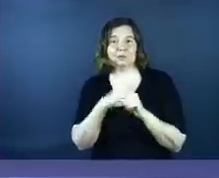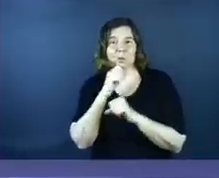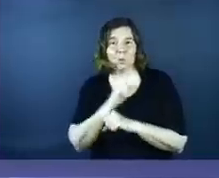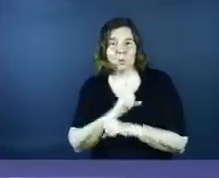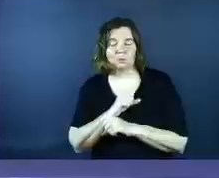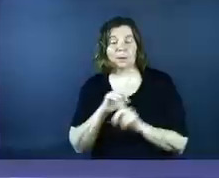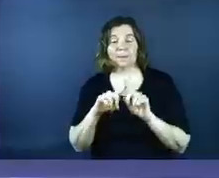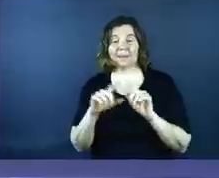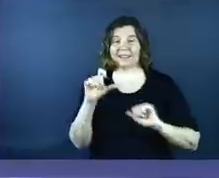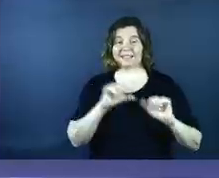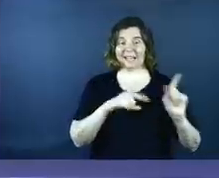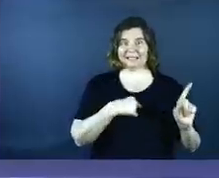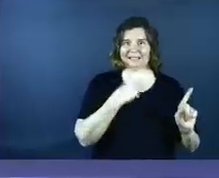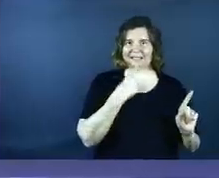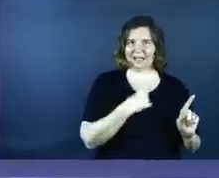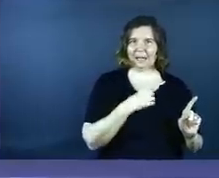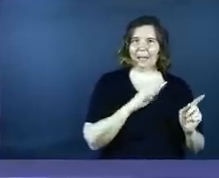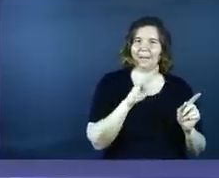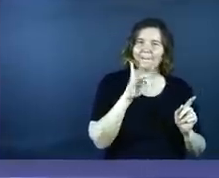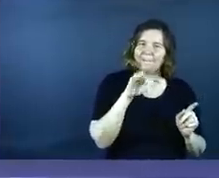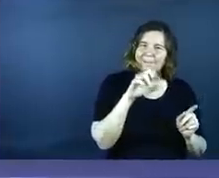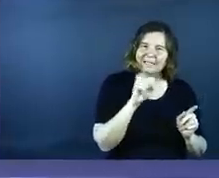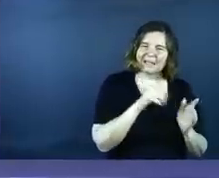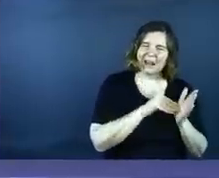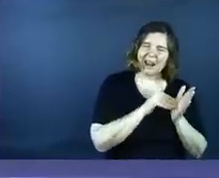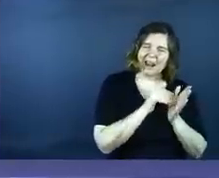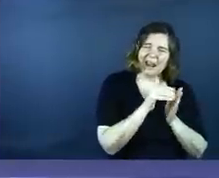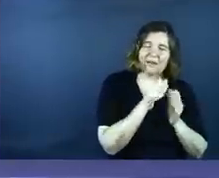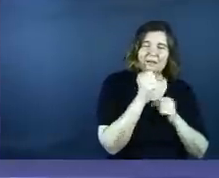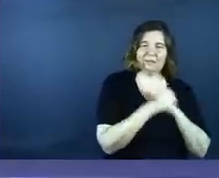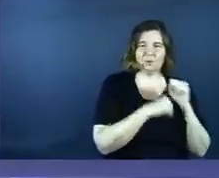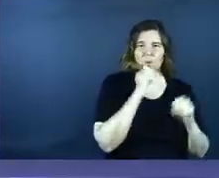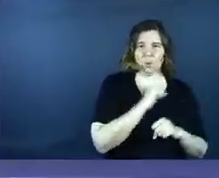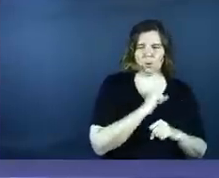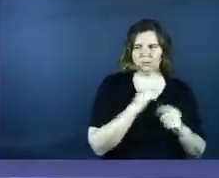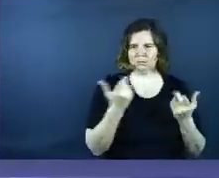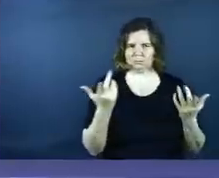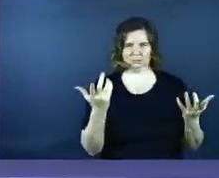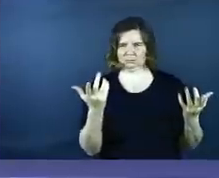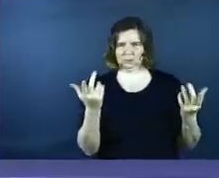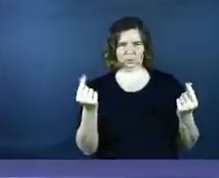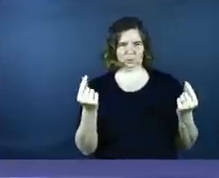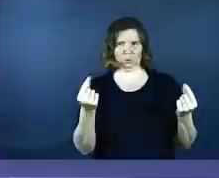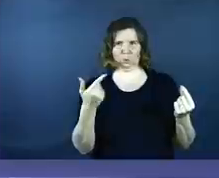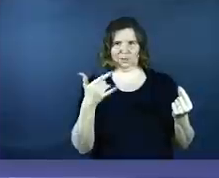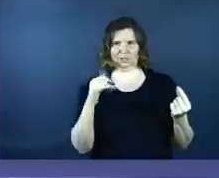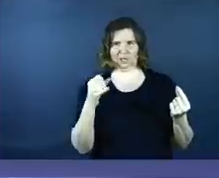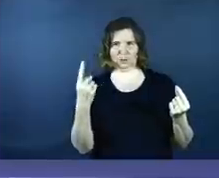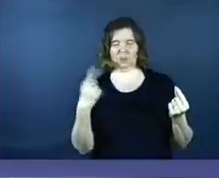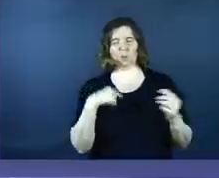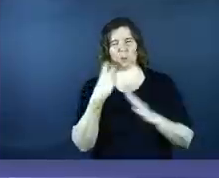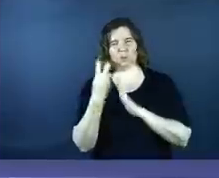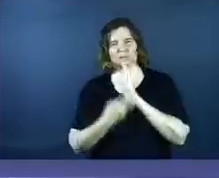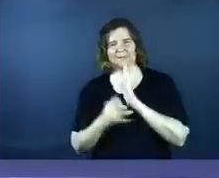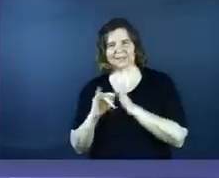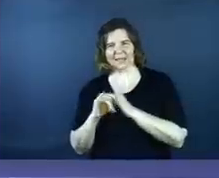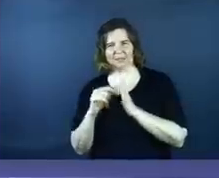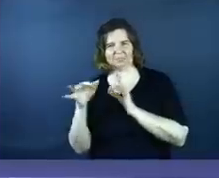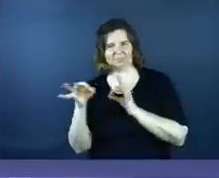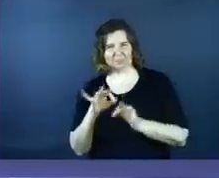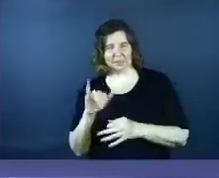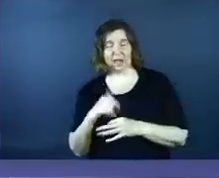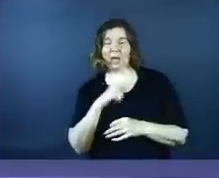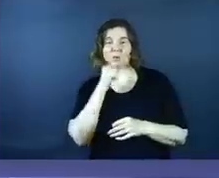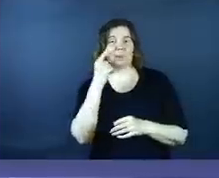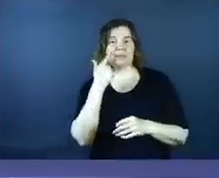old. Yet the scientists tell us it's billions of years old. And so what do you do with Genesis 1? We're going to dive into that just a little bit. I